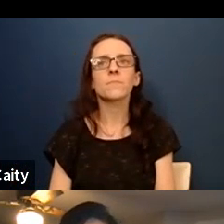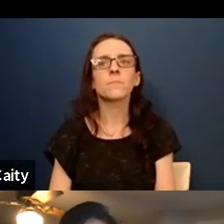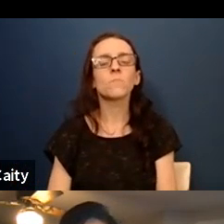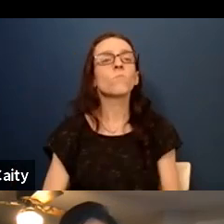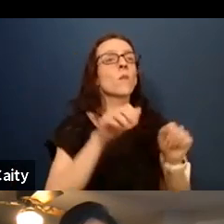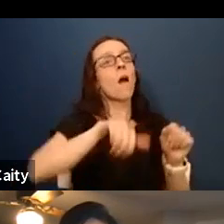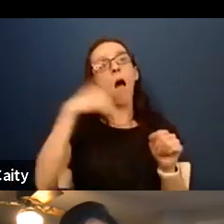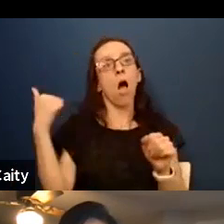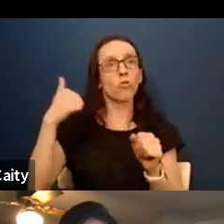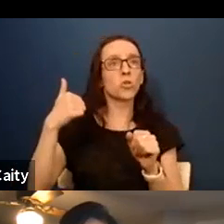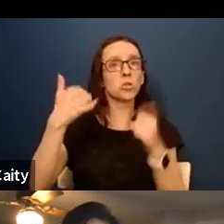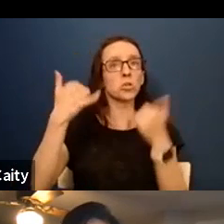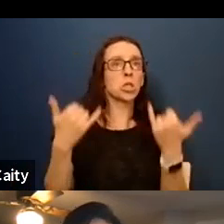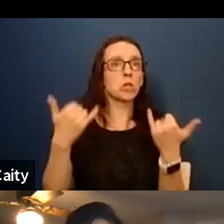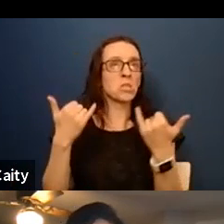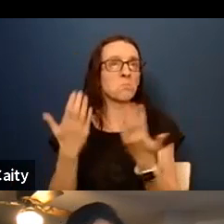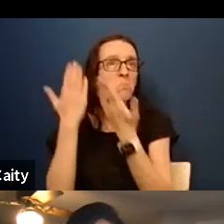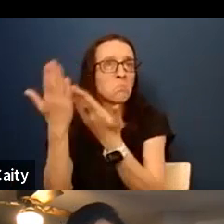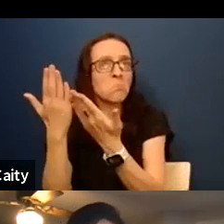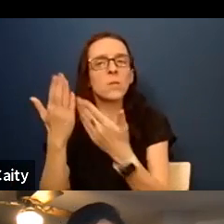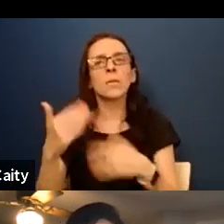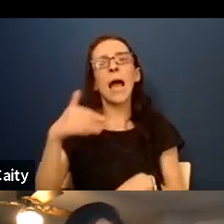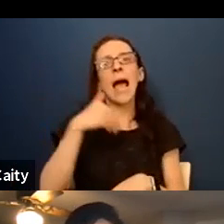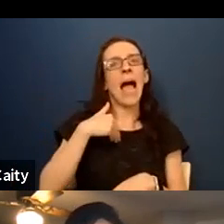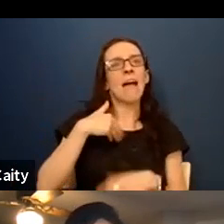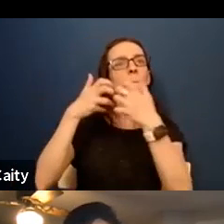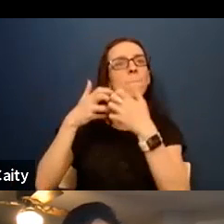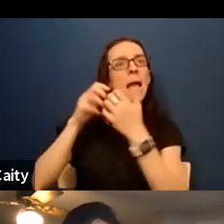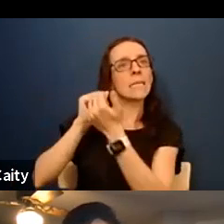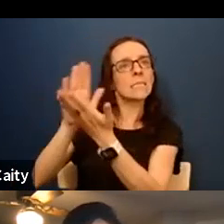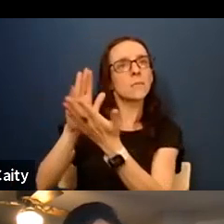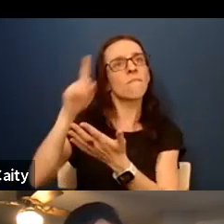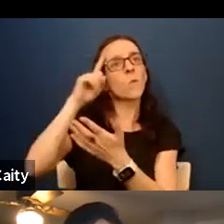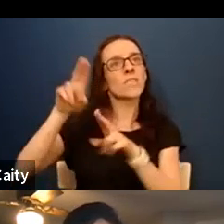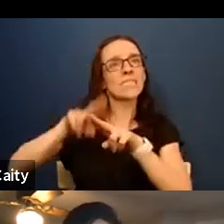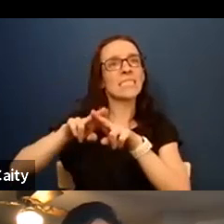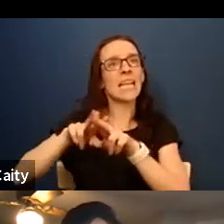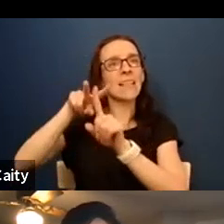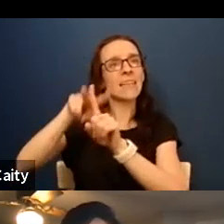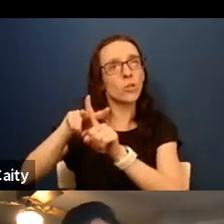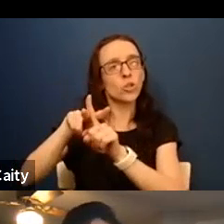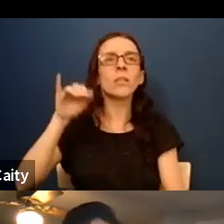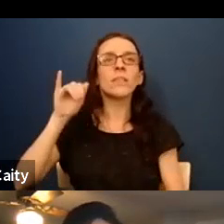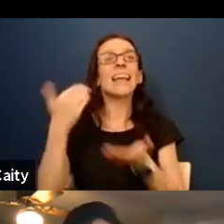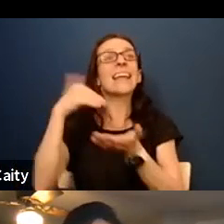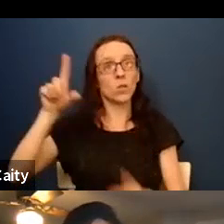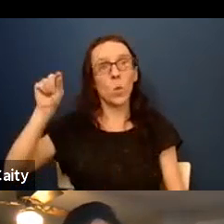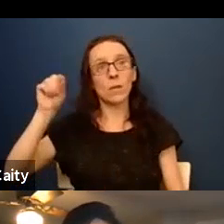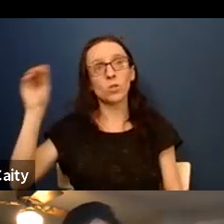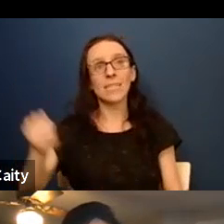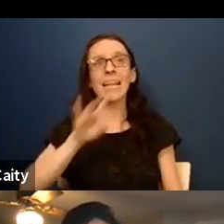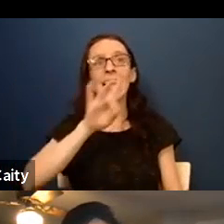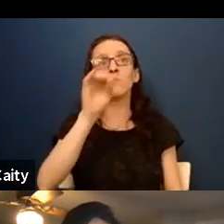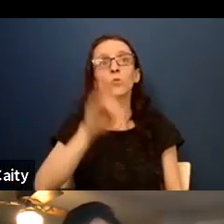the table mechanism for seat allocation, again, 20/80, but with the 80%